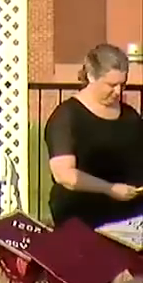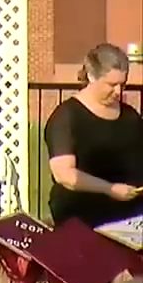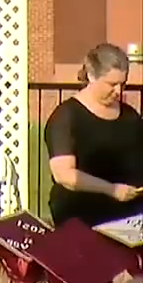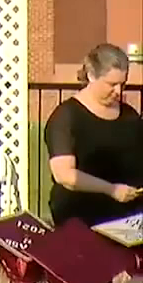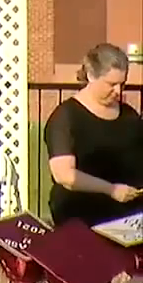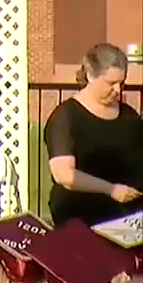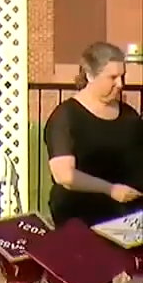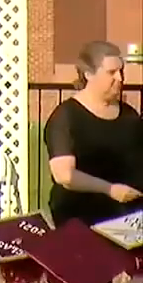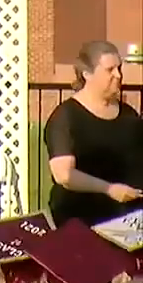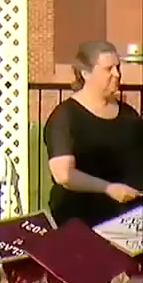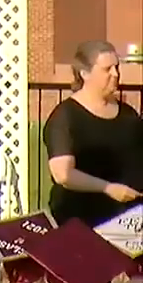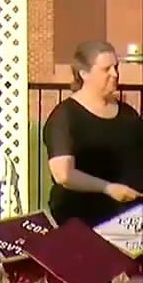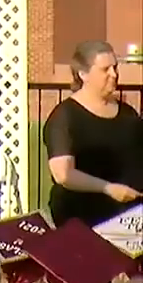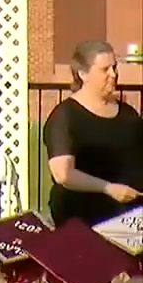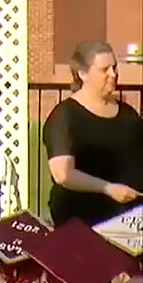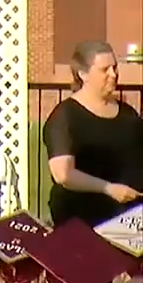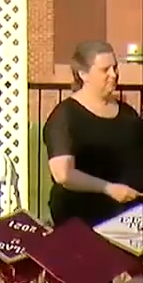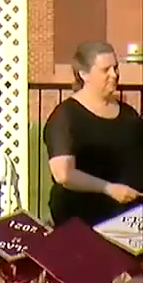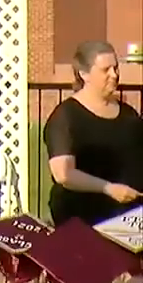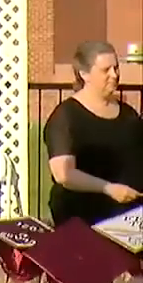Evelyn K. Brook.